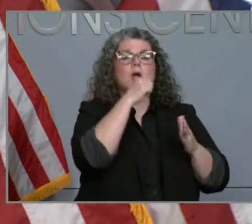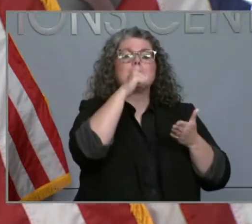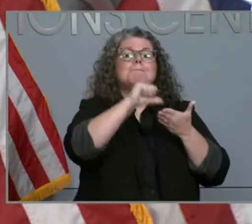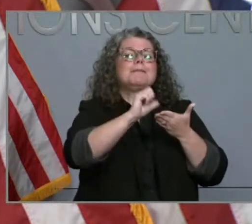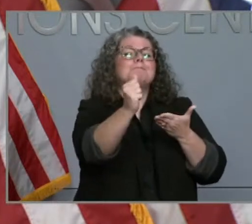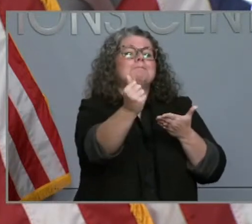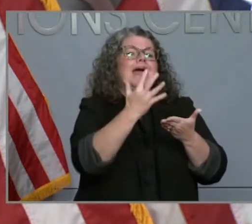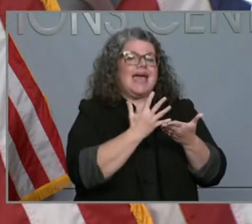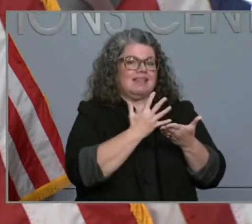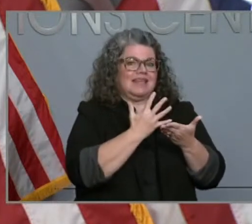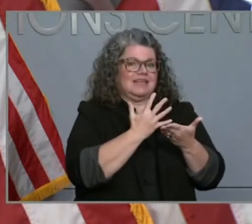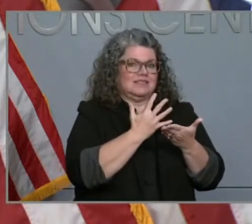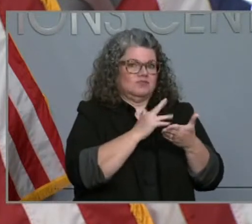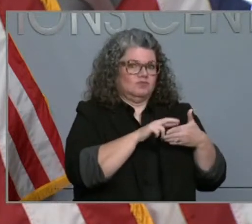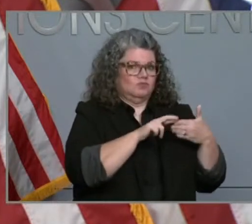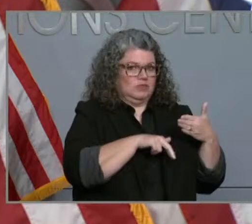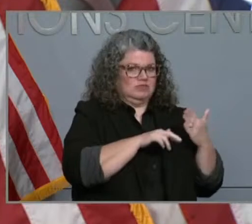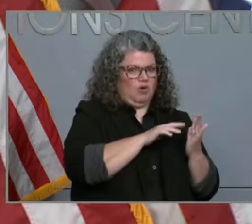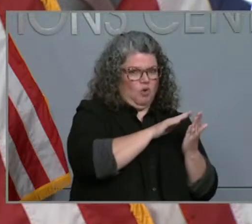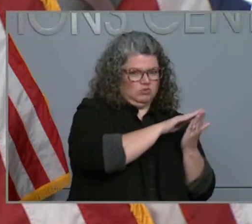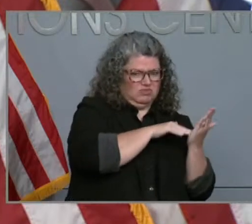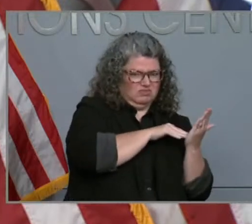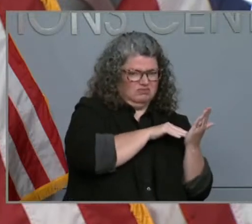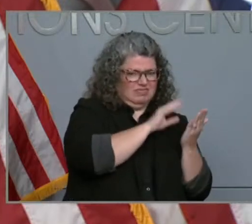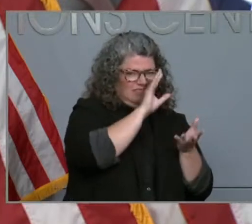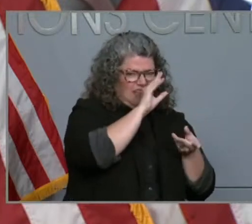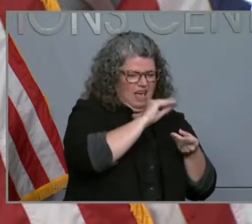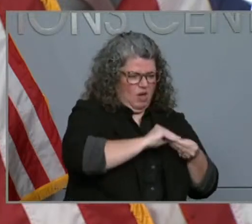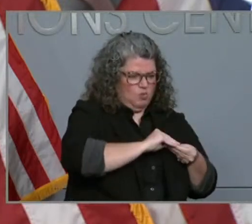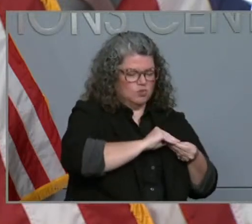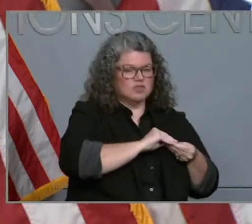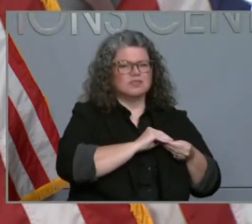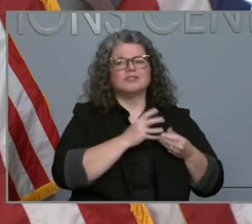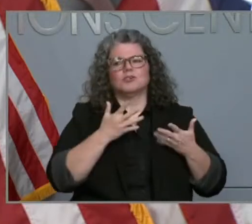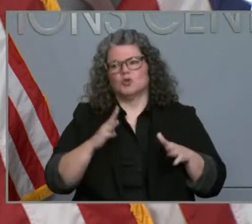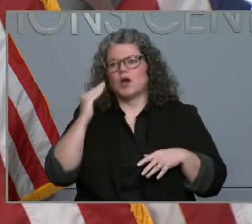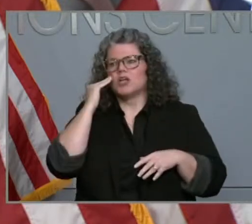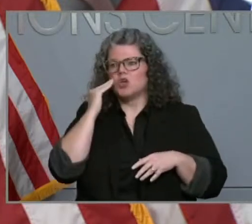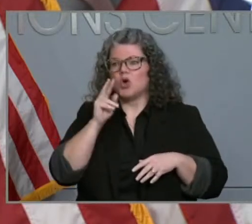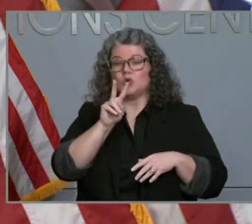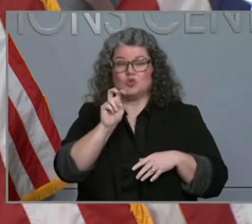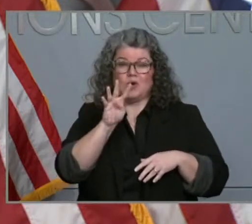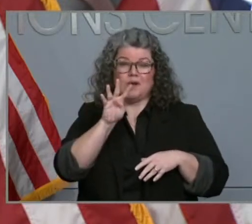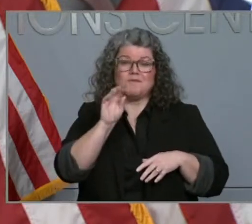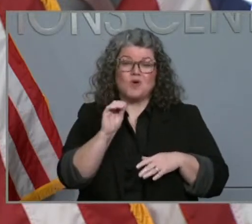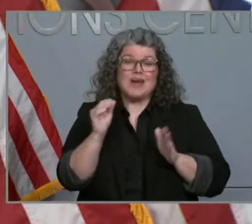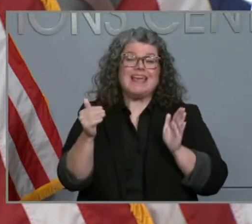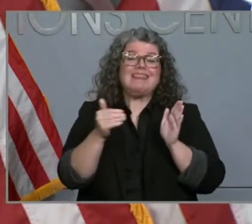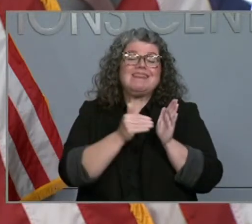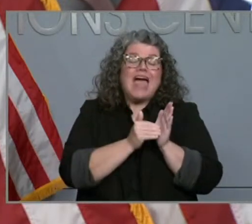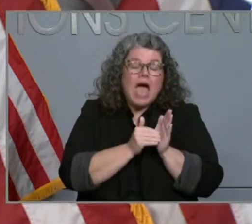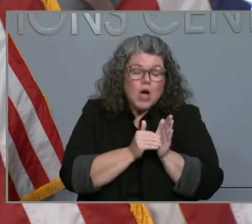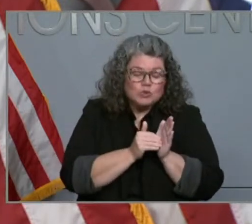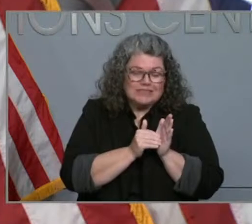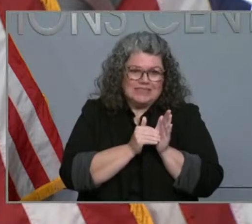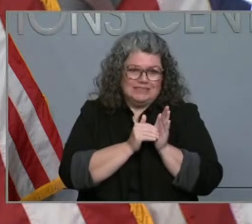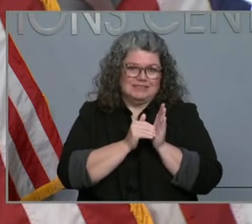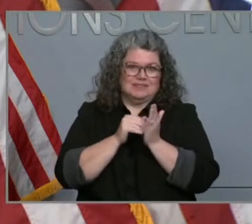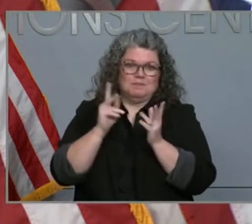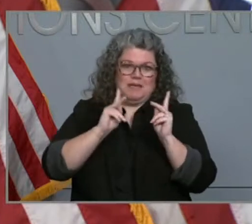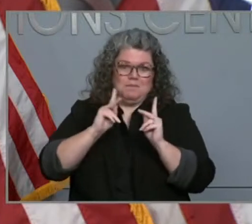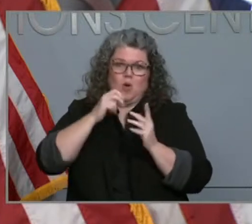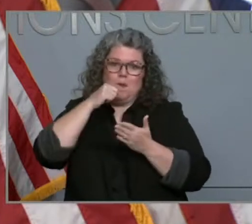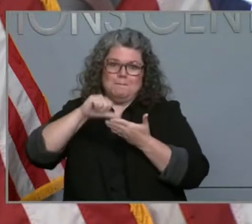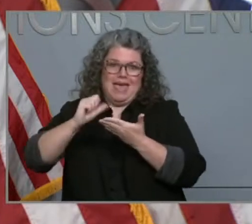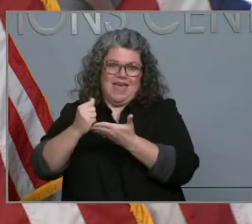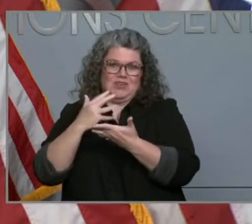mail ballots. As y'all, I think, are aware, we had over 240,000 ballots cast absentee by